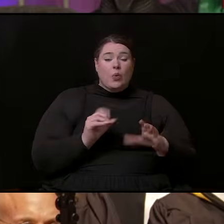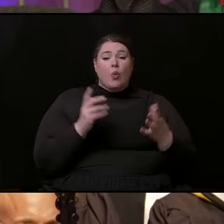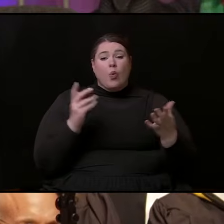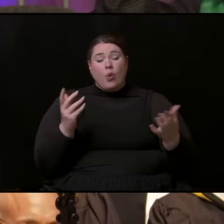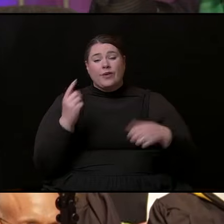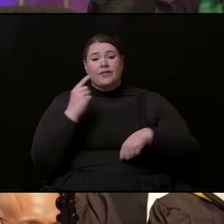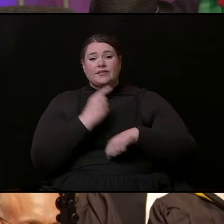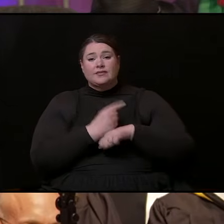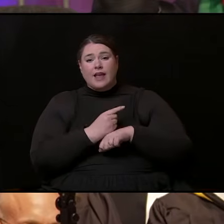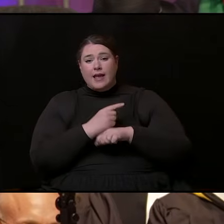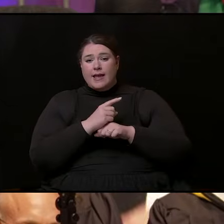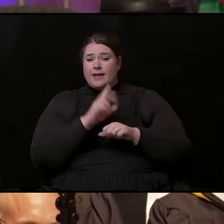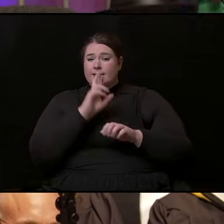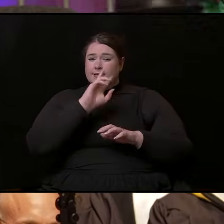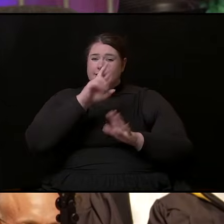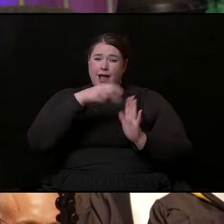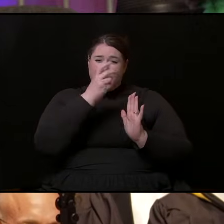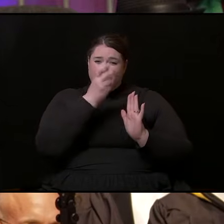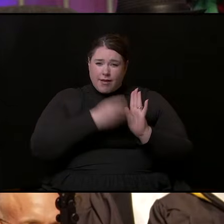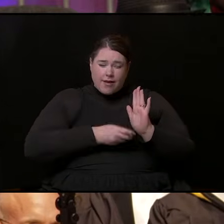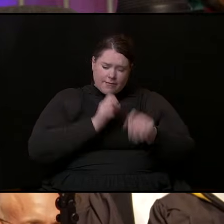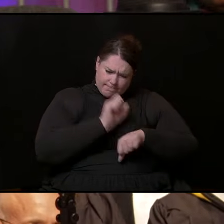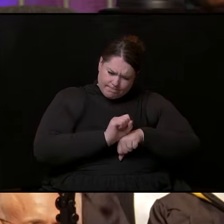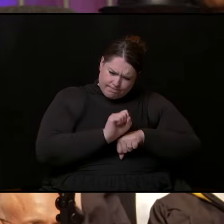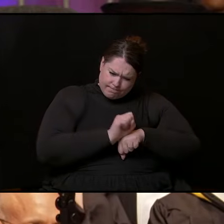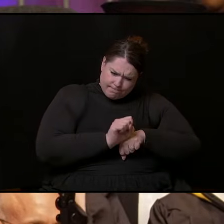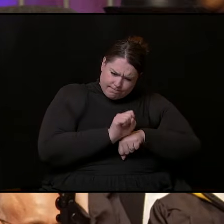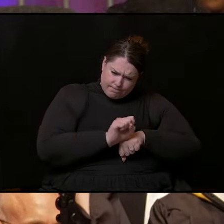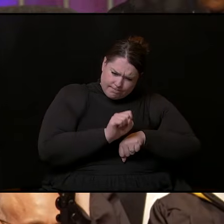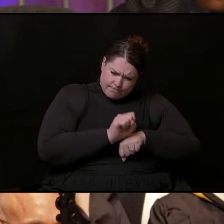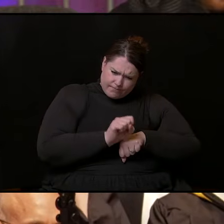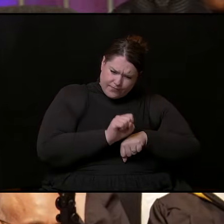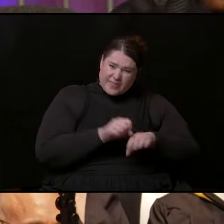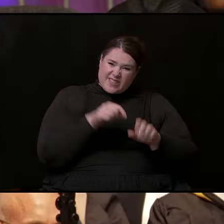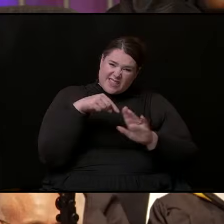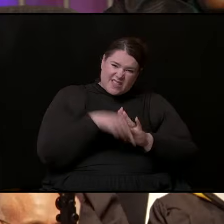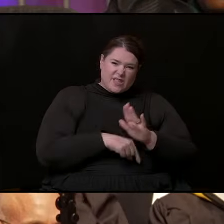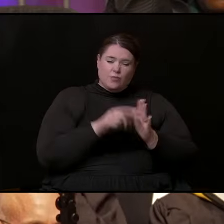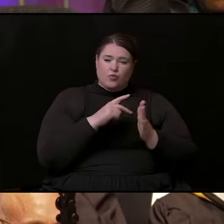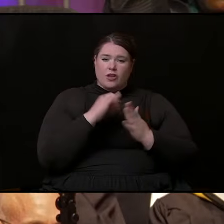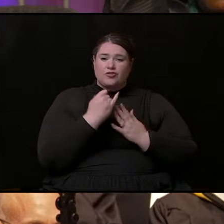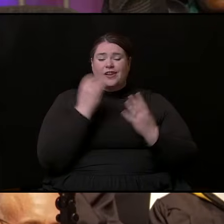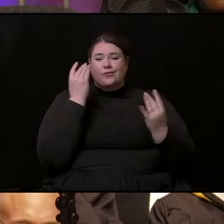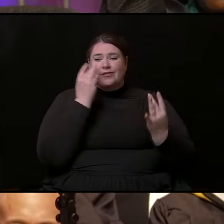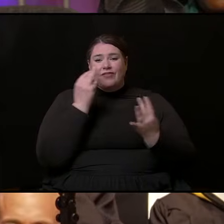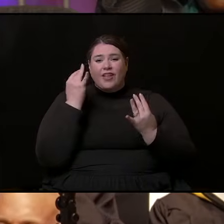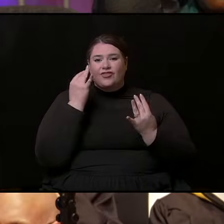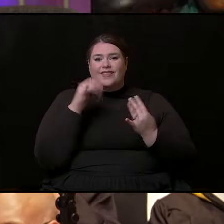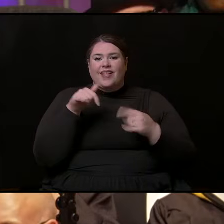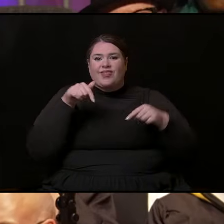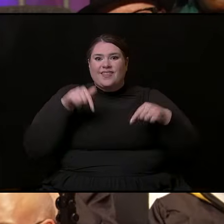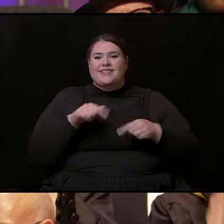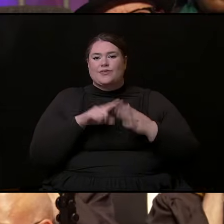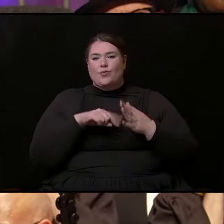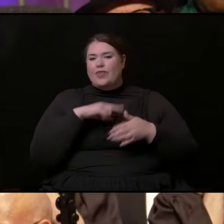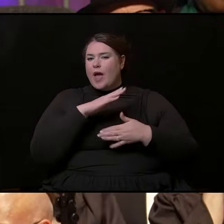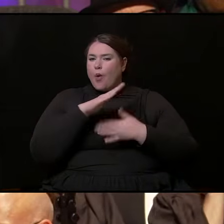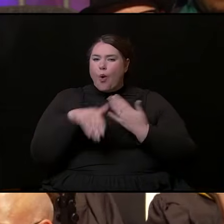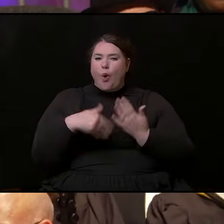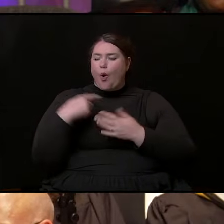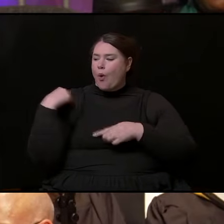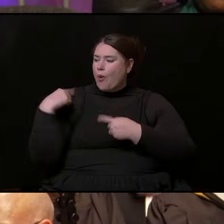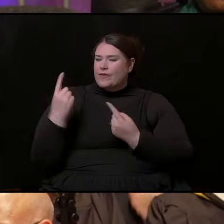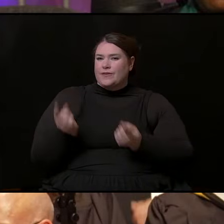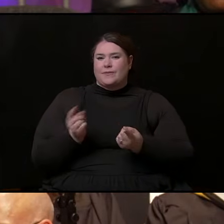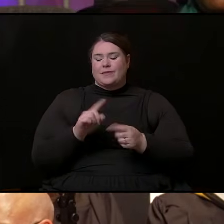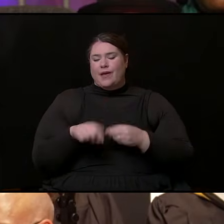spent in working in deep project reflection, it's what it's all been about. So, as I